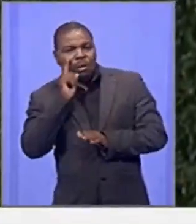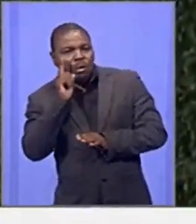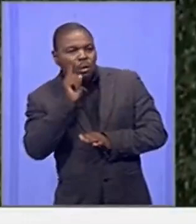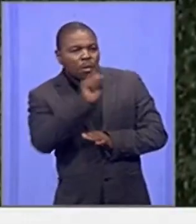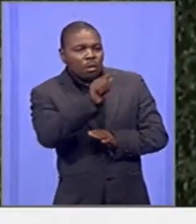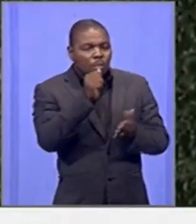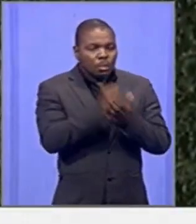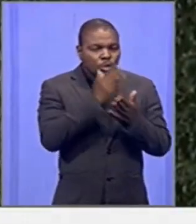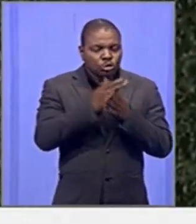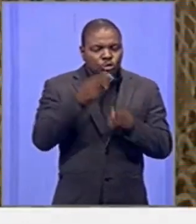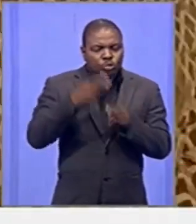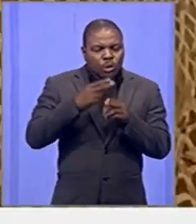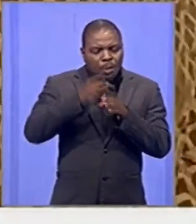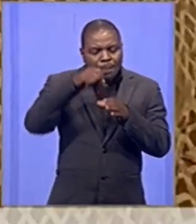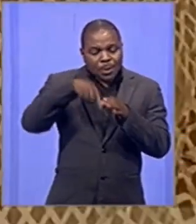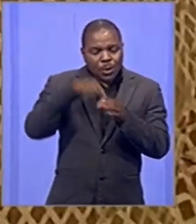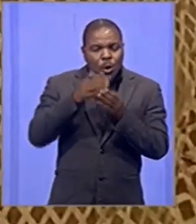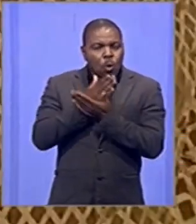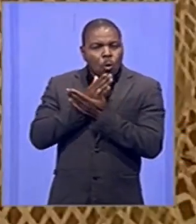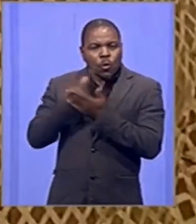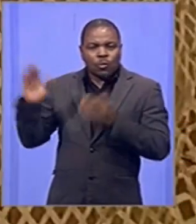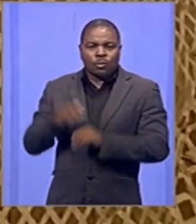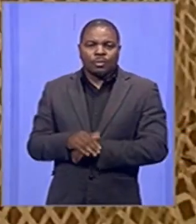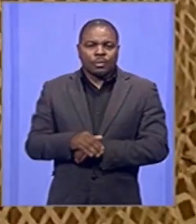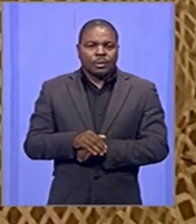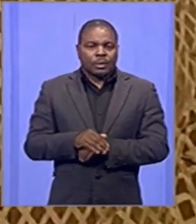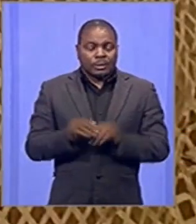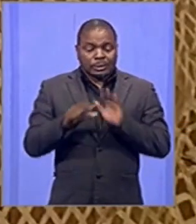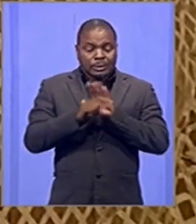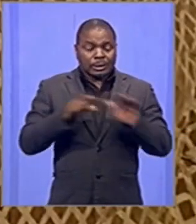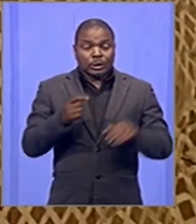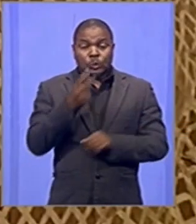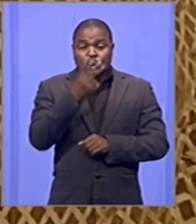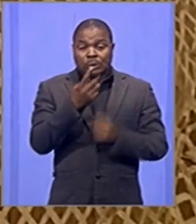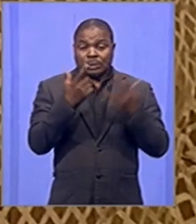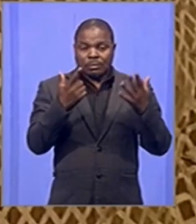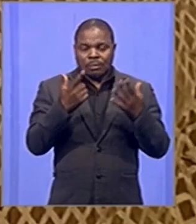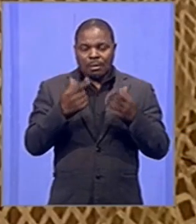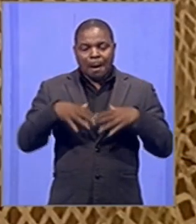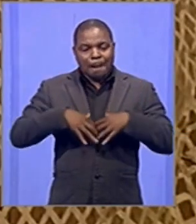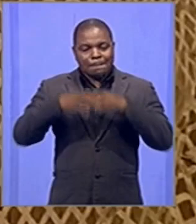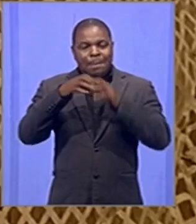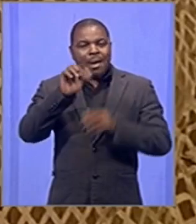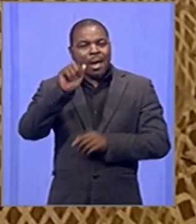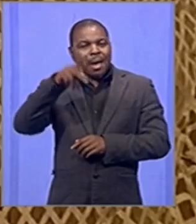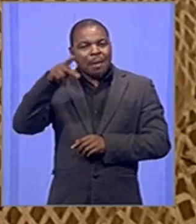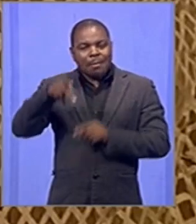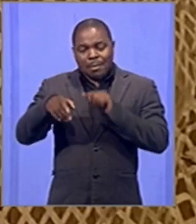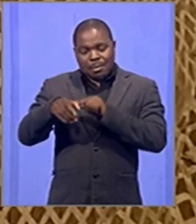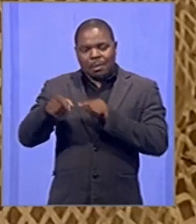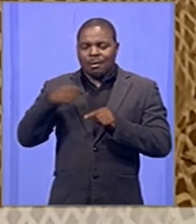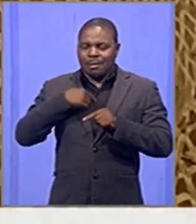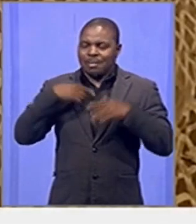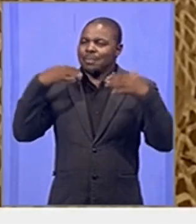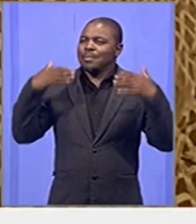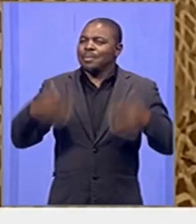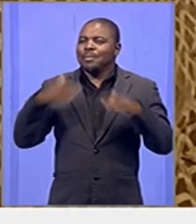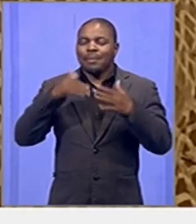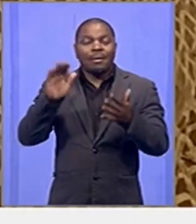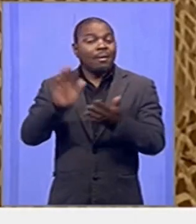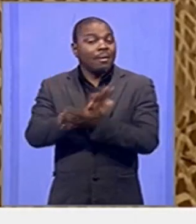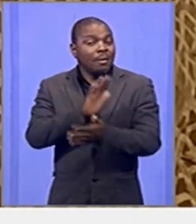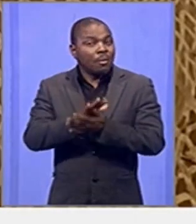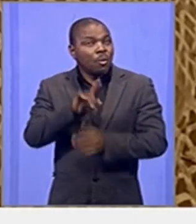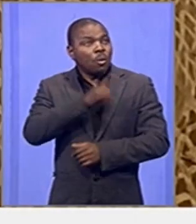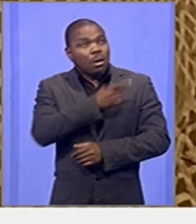fediswa matlwana a mekoti. Section 27 ka mokgwa dirang app e ke kwa ke thabile kudu ka ba bantši ba tla kgona